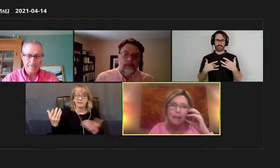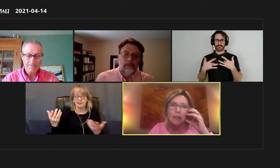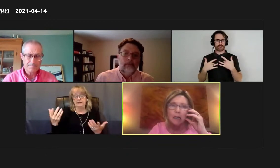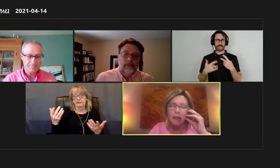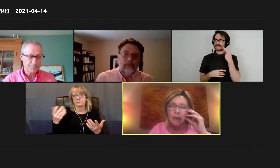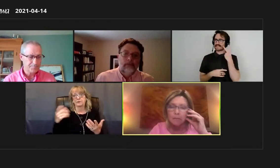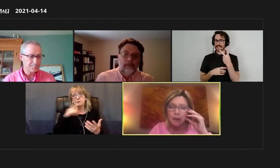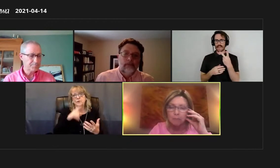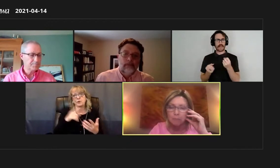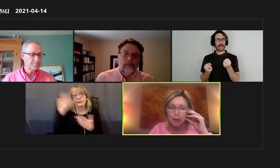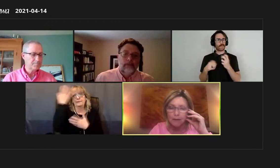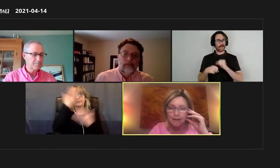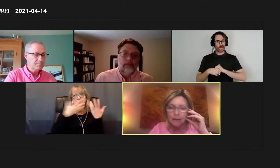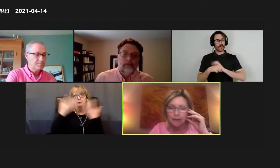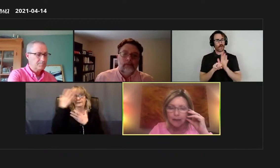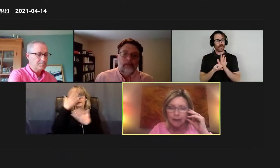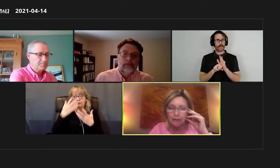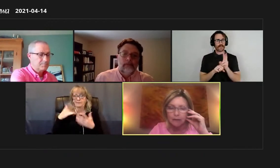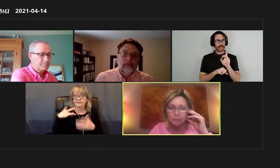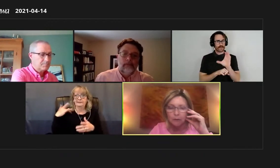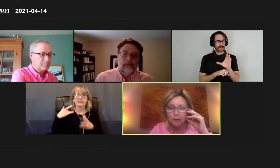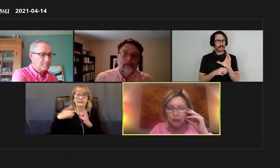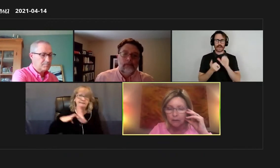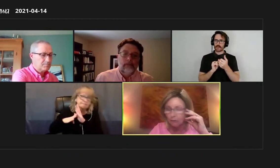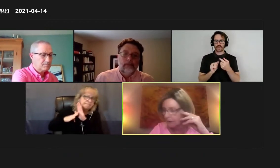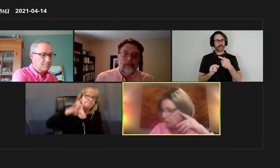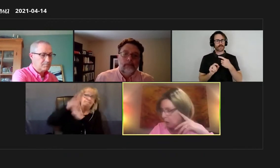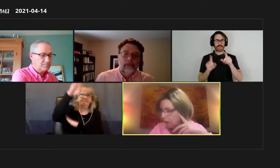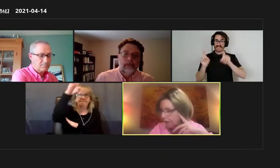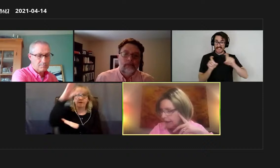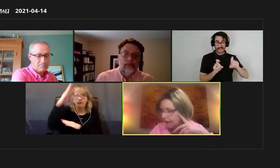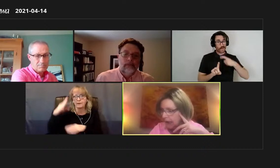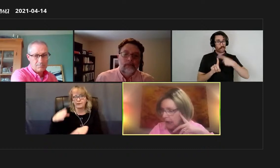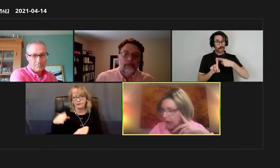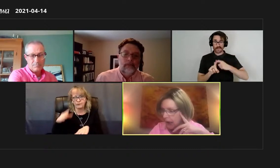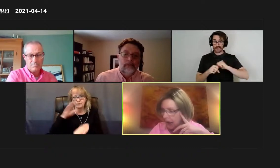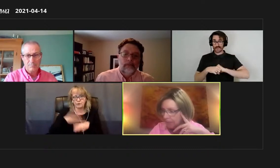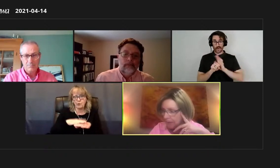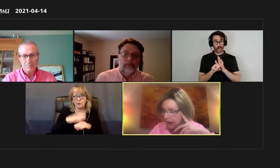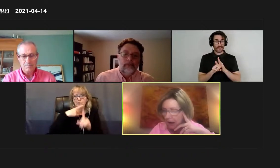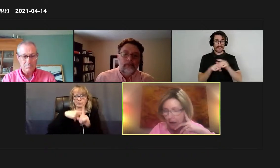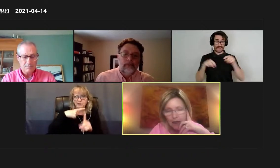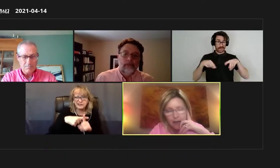rise in positivity in our community and across the province.